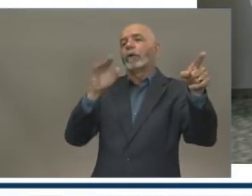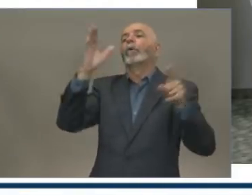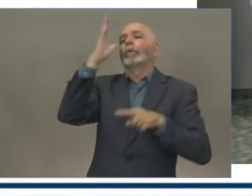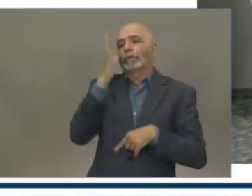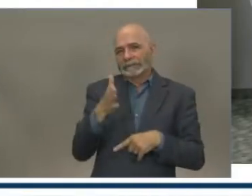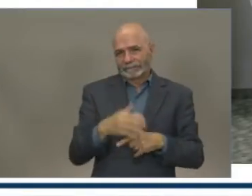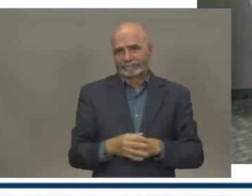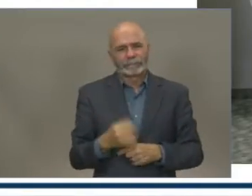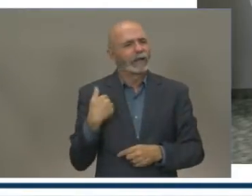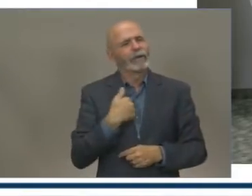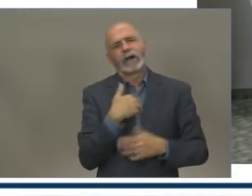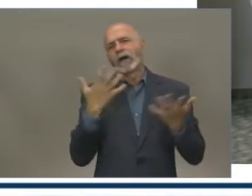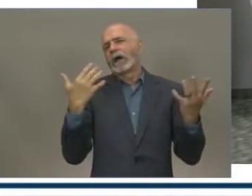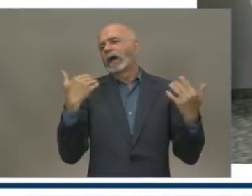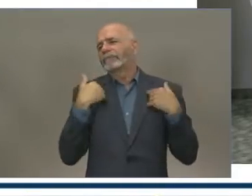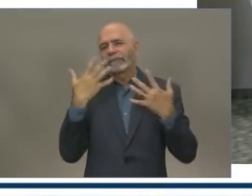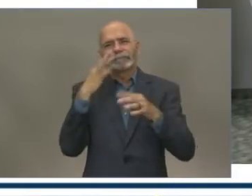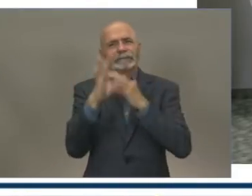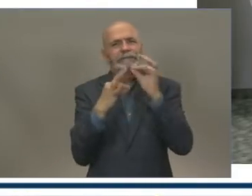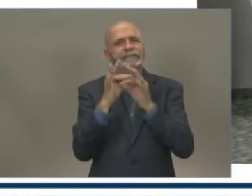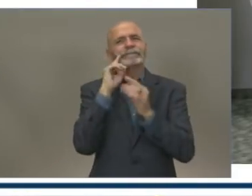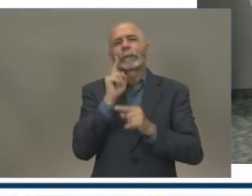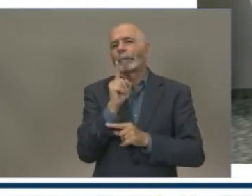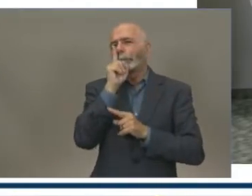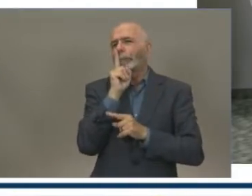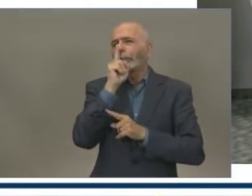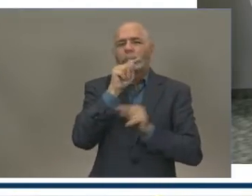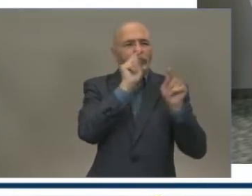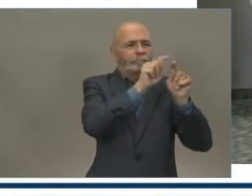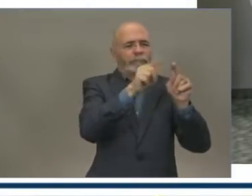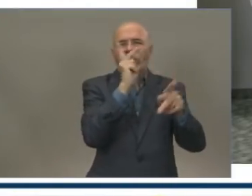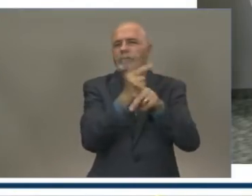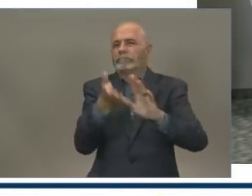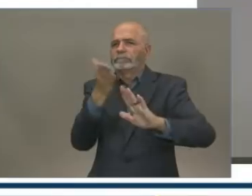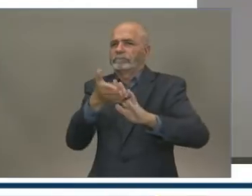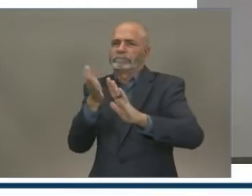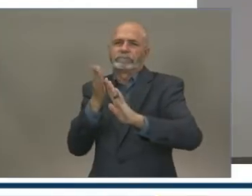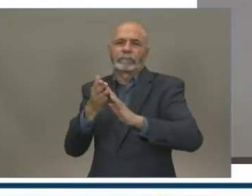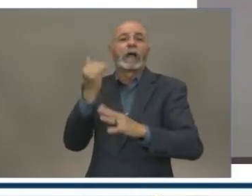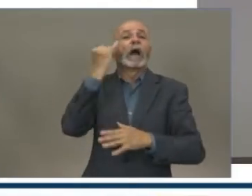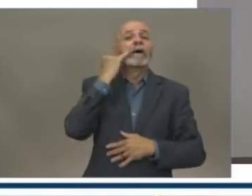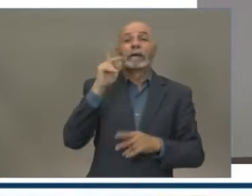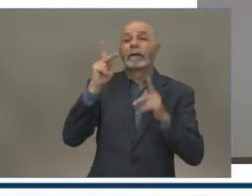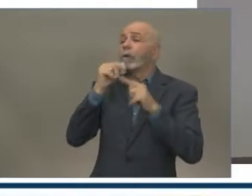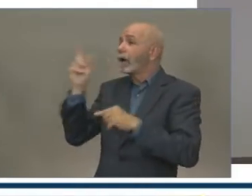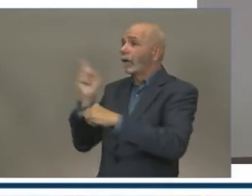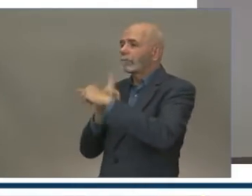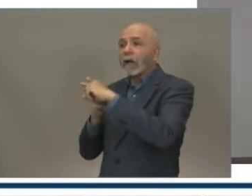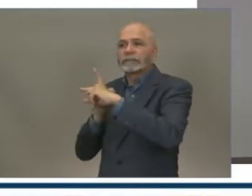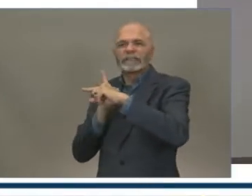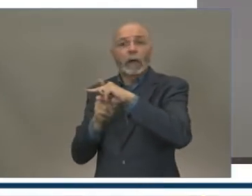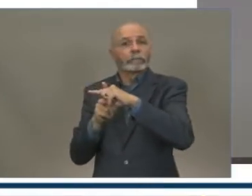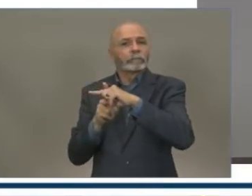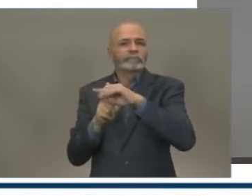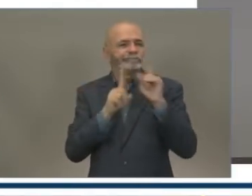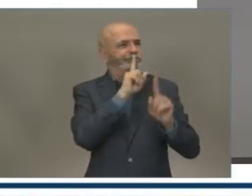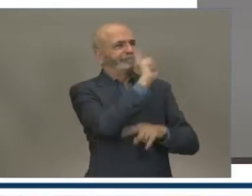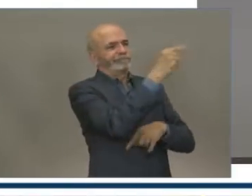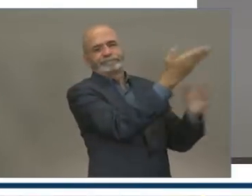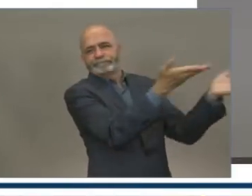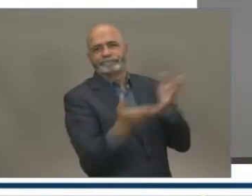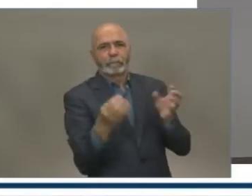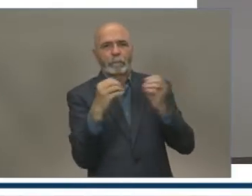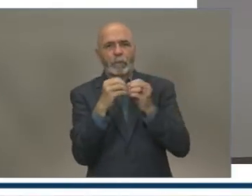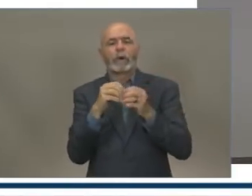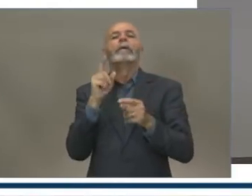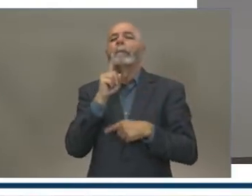that do happen. So we've done our initial, and we continue to develop. So based on the results of those tests, there will be further testing that happens over the next couple of weeks